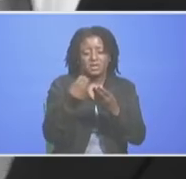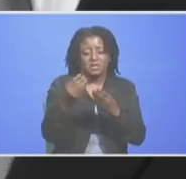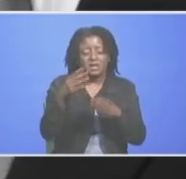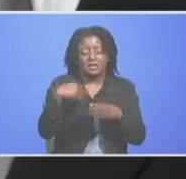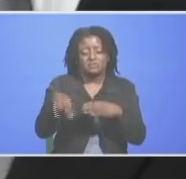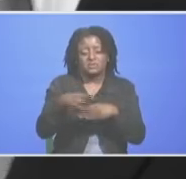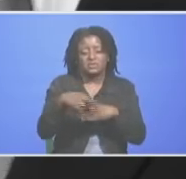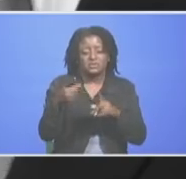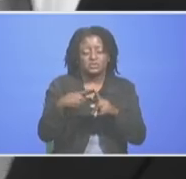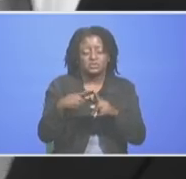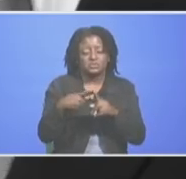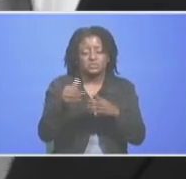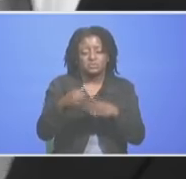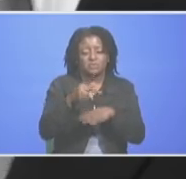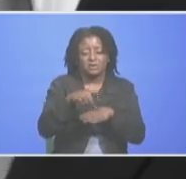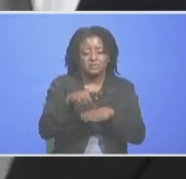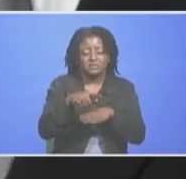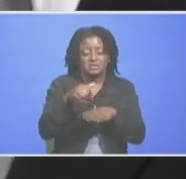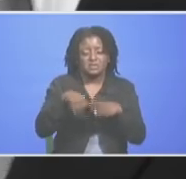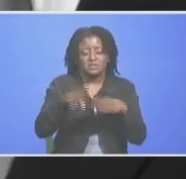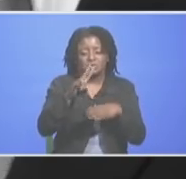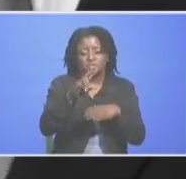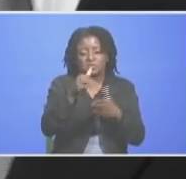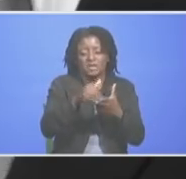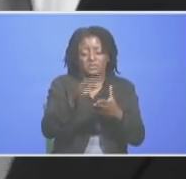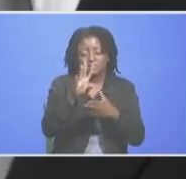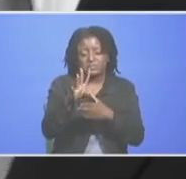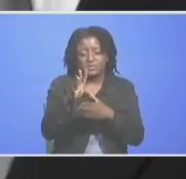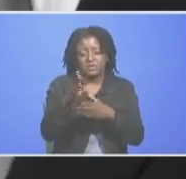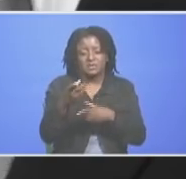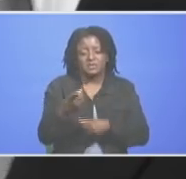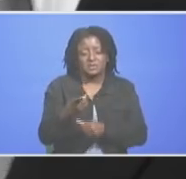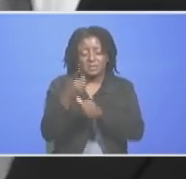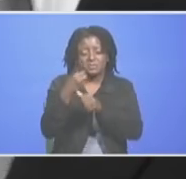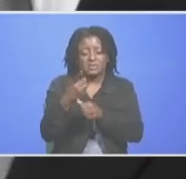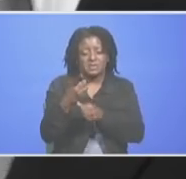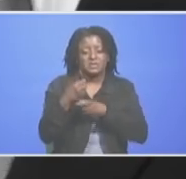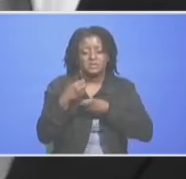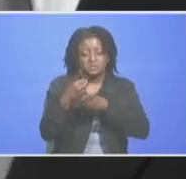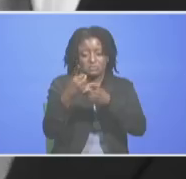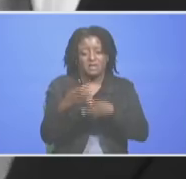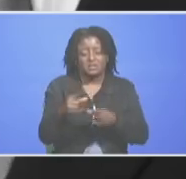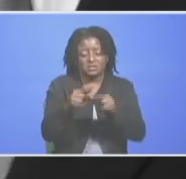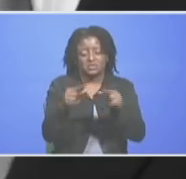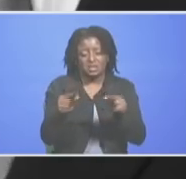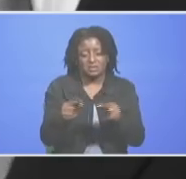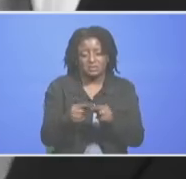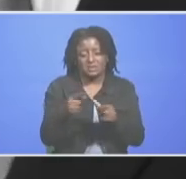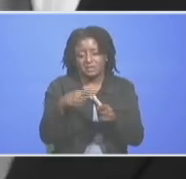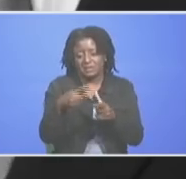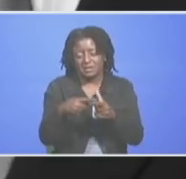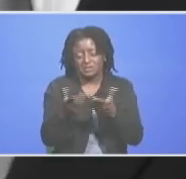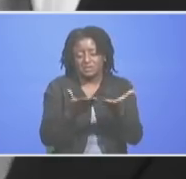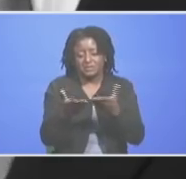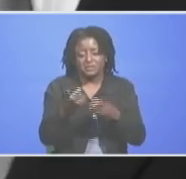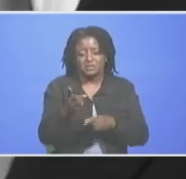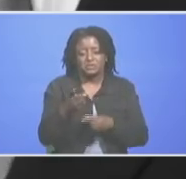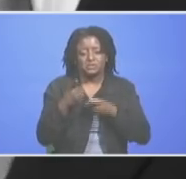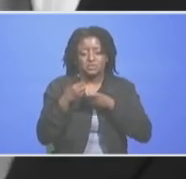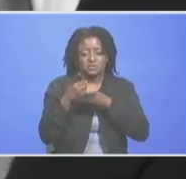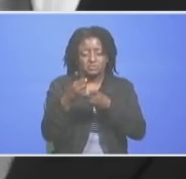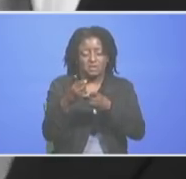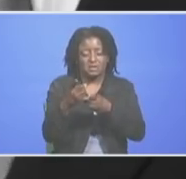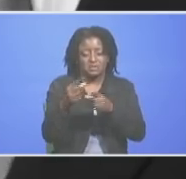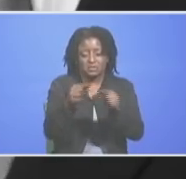2004 as the Deputy Director General in charge of business and product development. He then served as Director General of Tourism